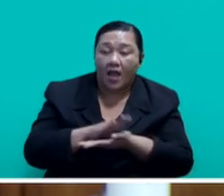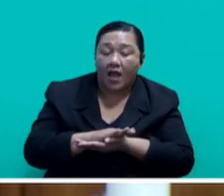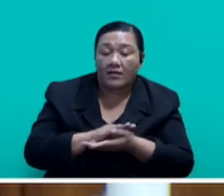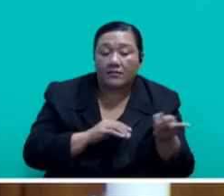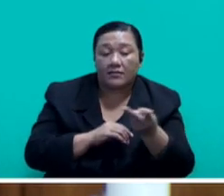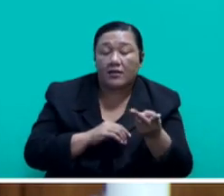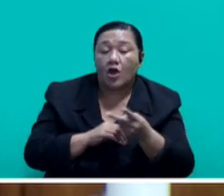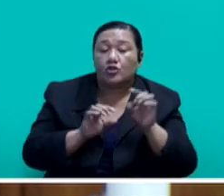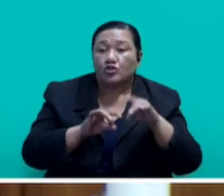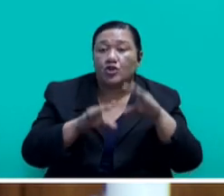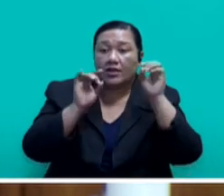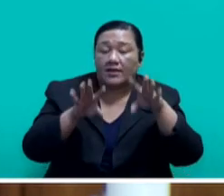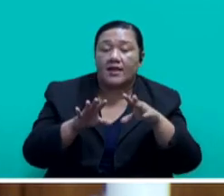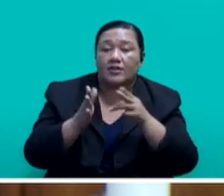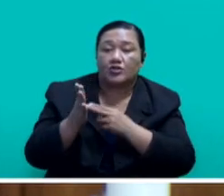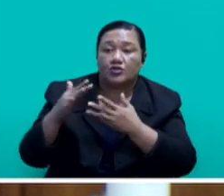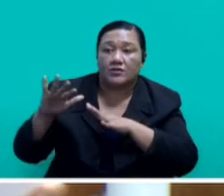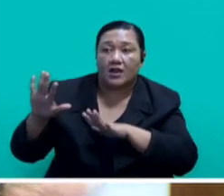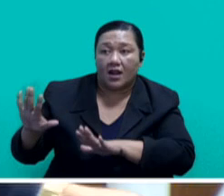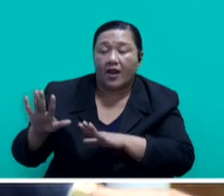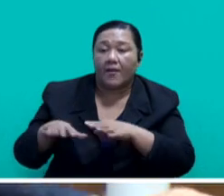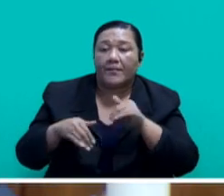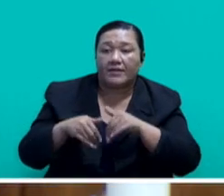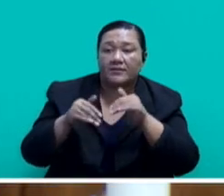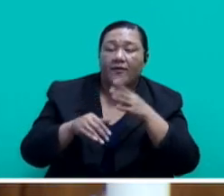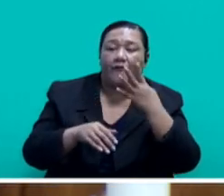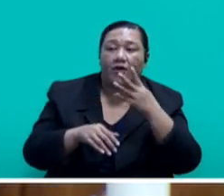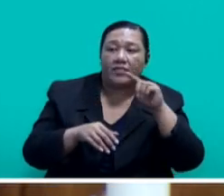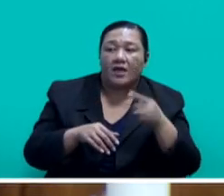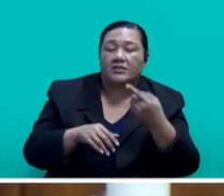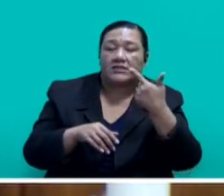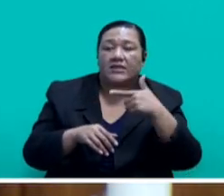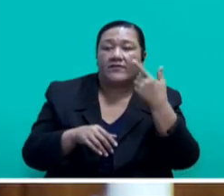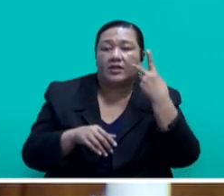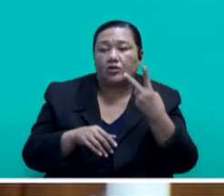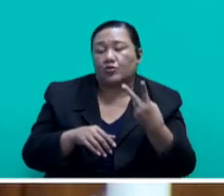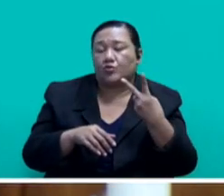and New Zealand saw the participation of 4,072 Fijians.